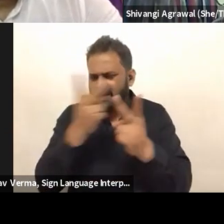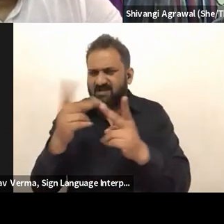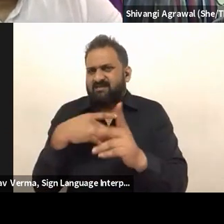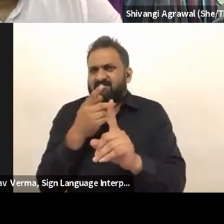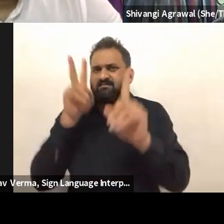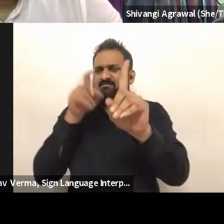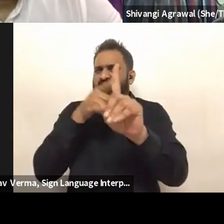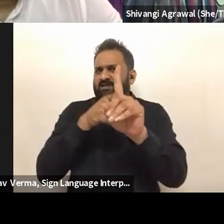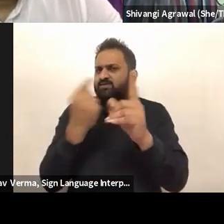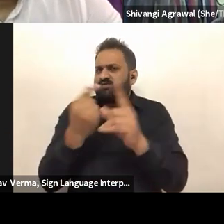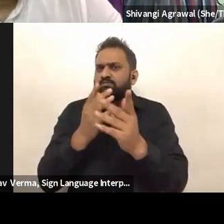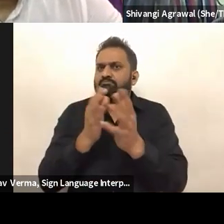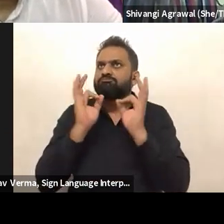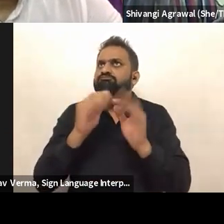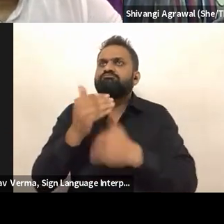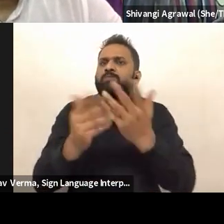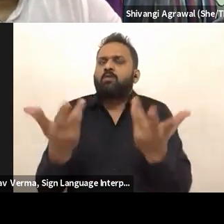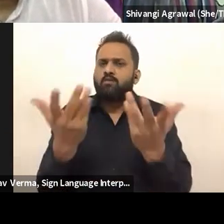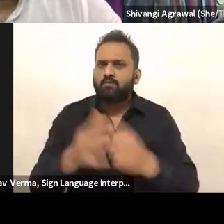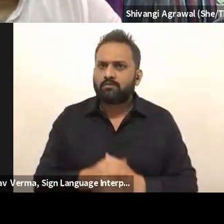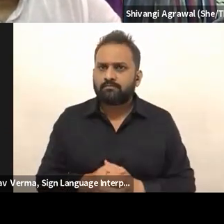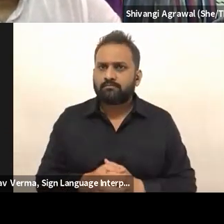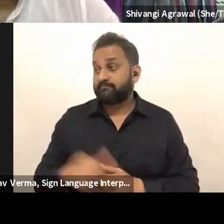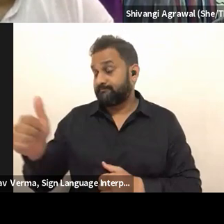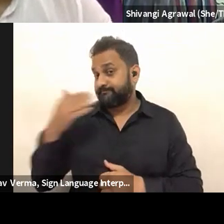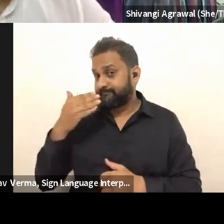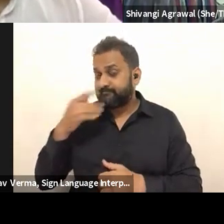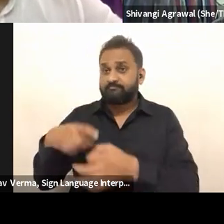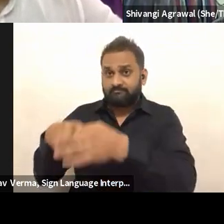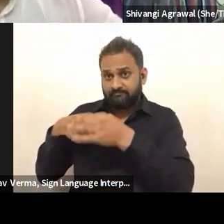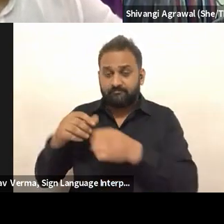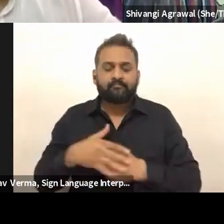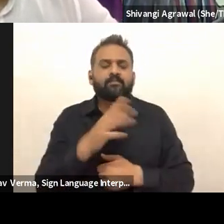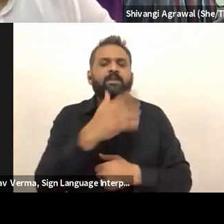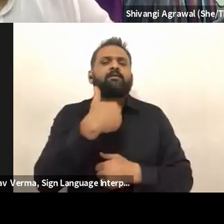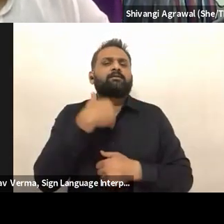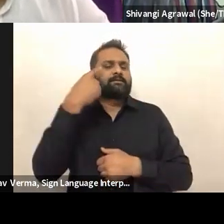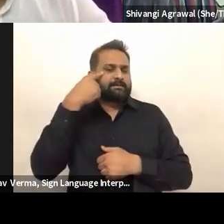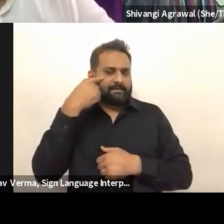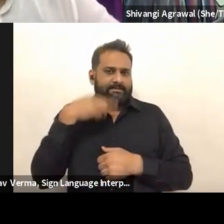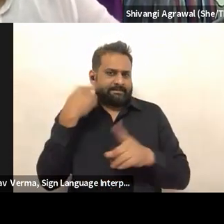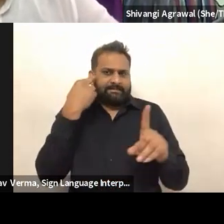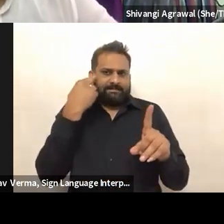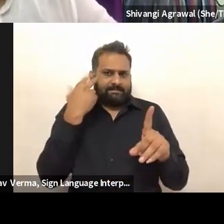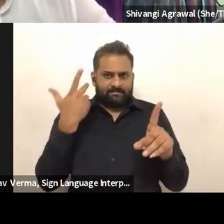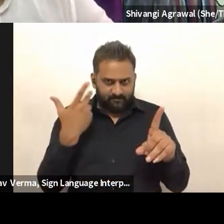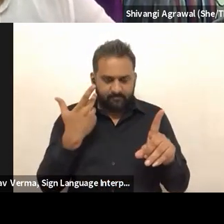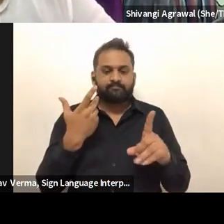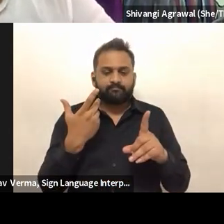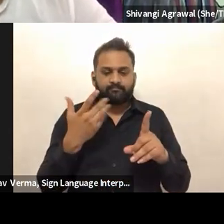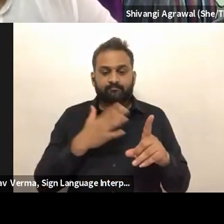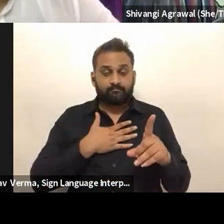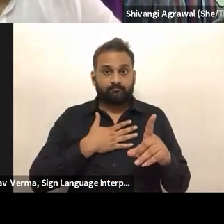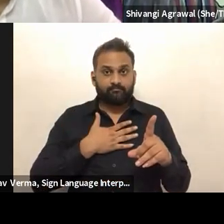your cause? Thank Thank you for your question. I think one of the reasons that I think the reason I made